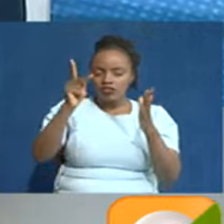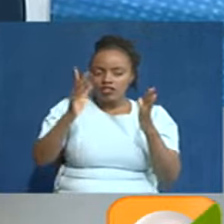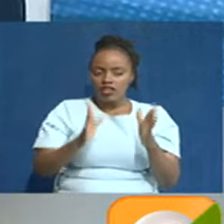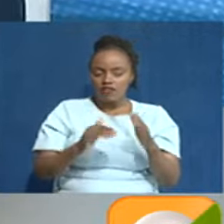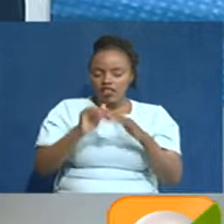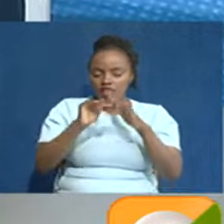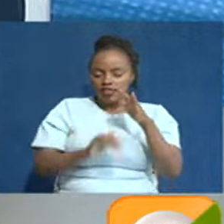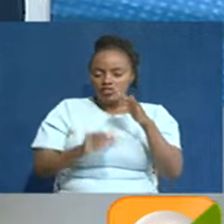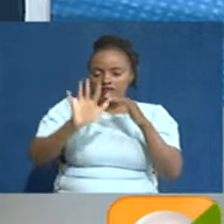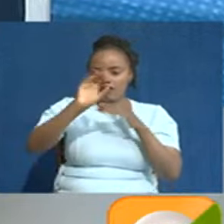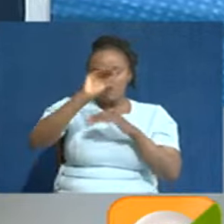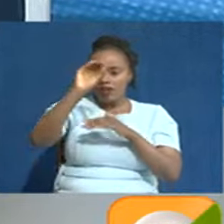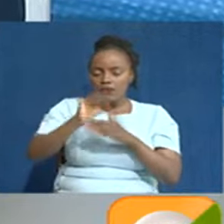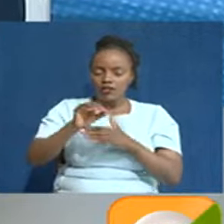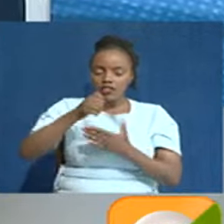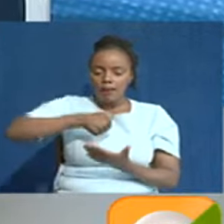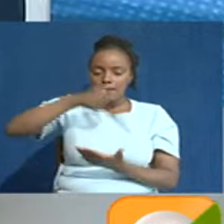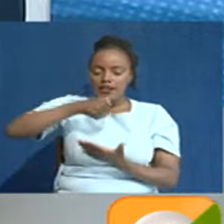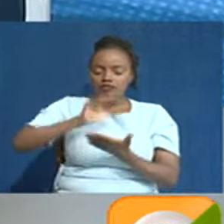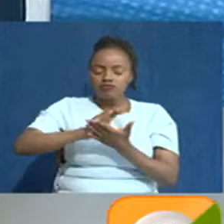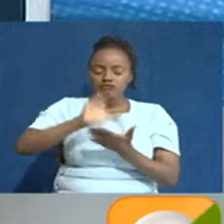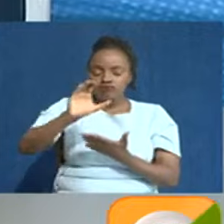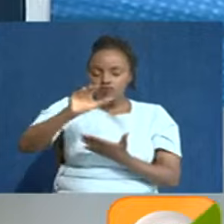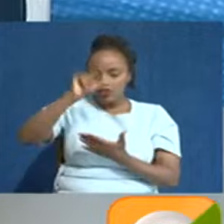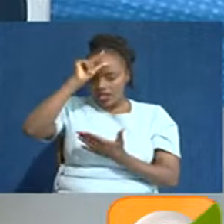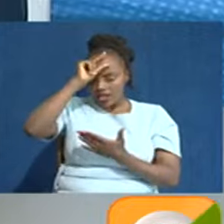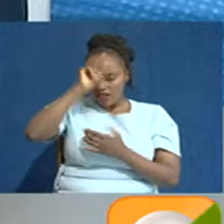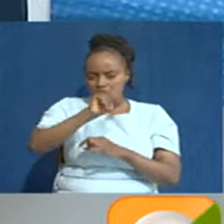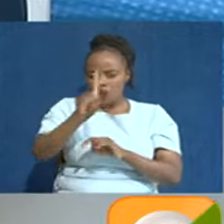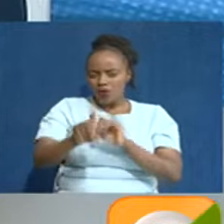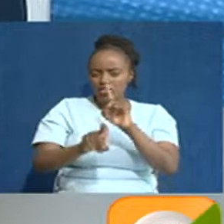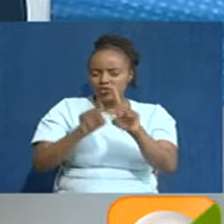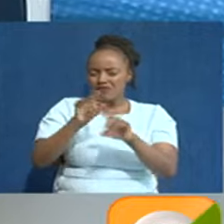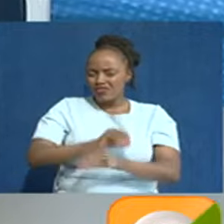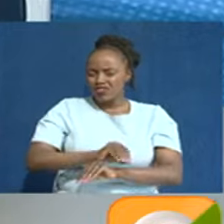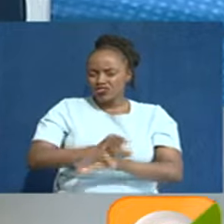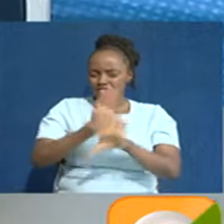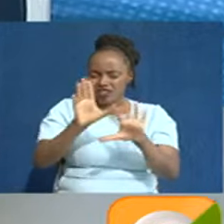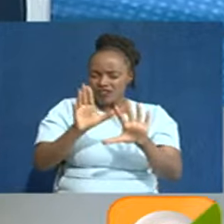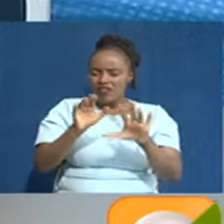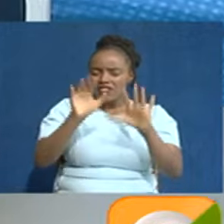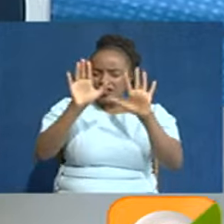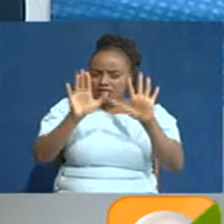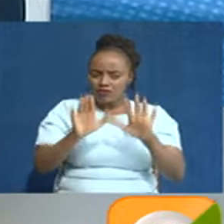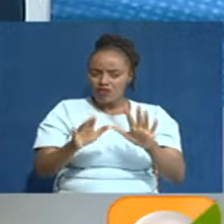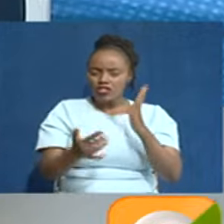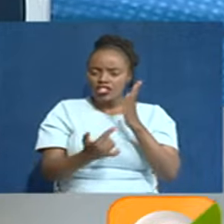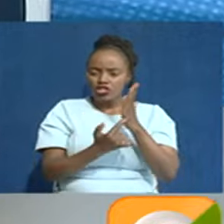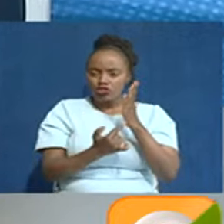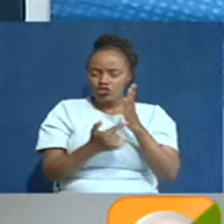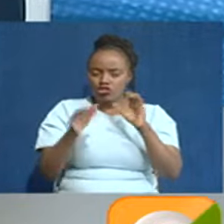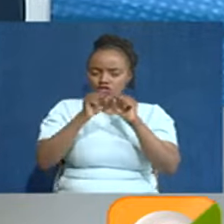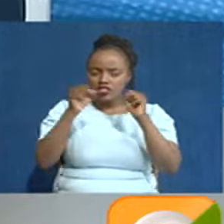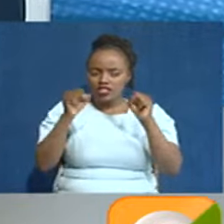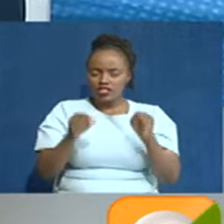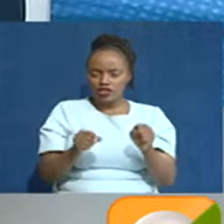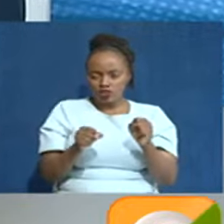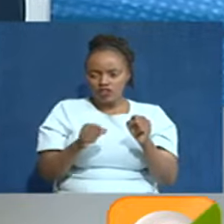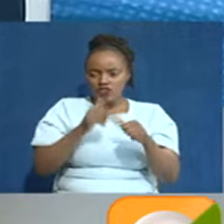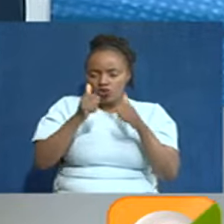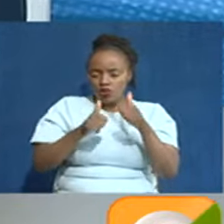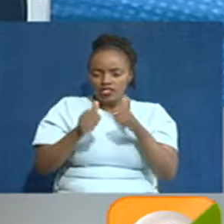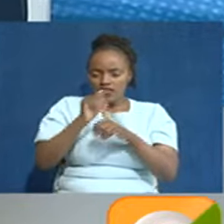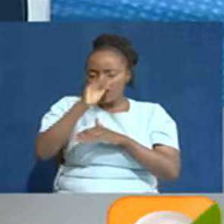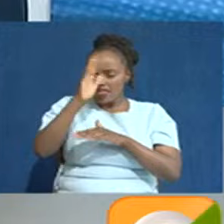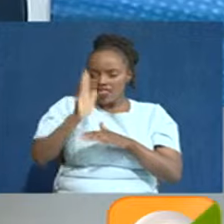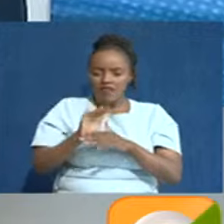than 5% budgetary allocation by the government, to questions of transparency in a crucial technological system tender, it can never